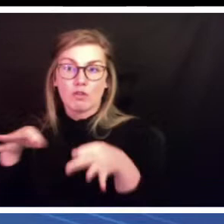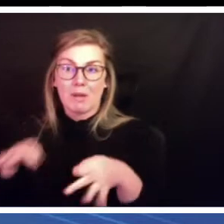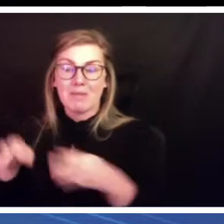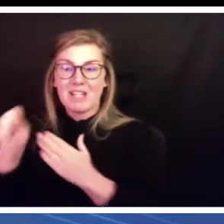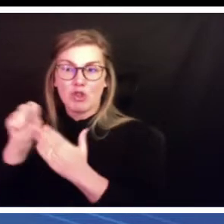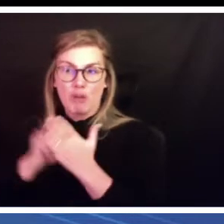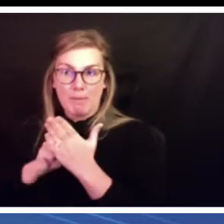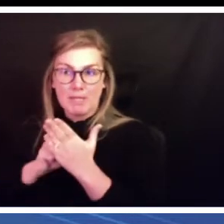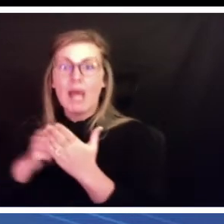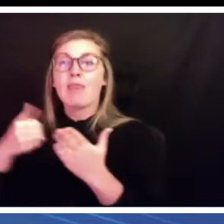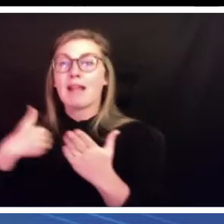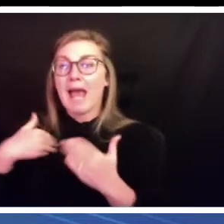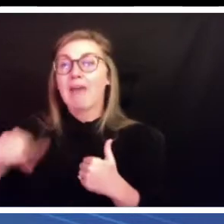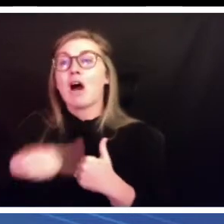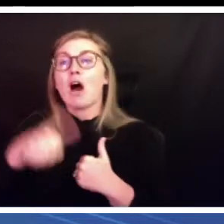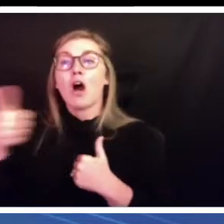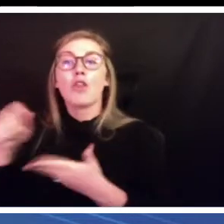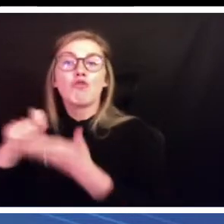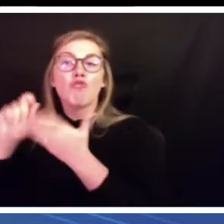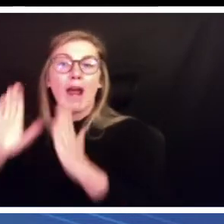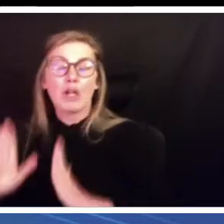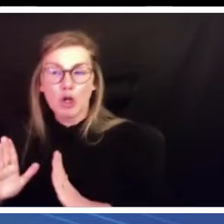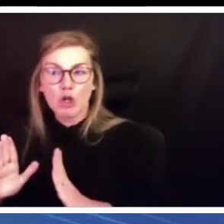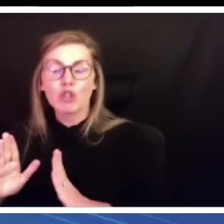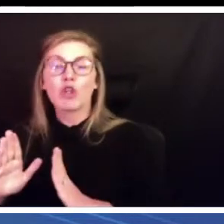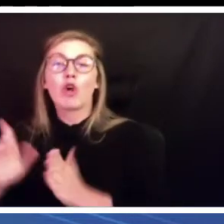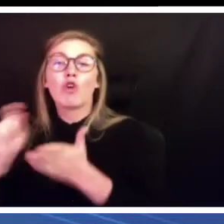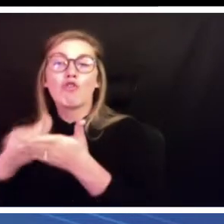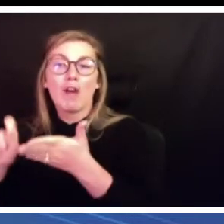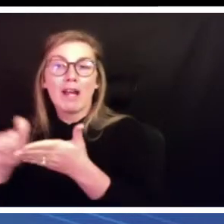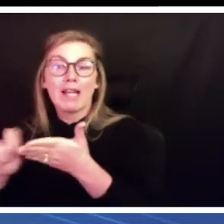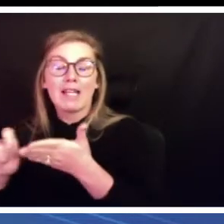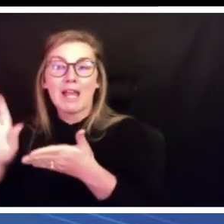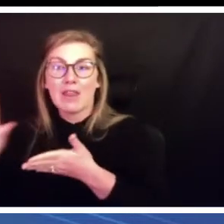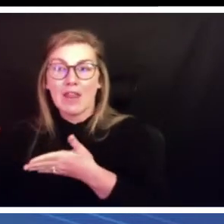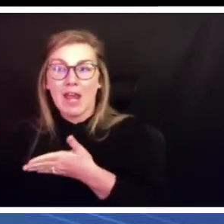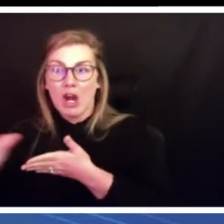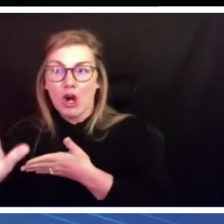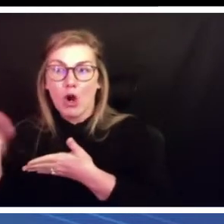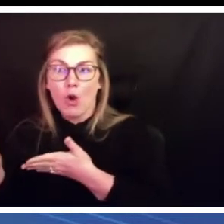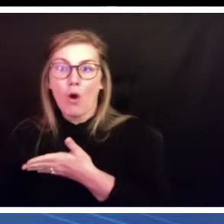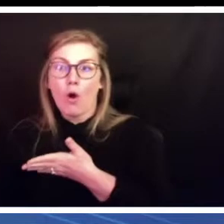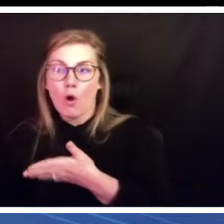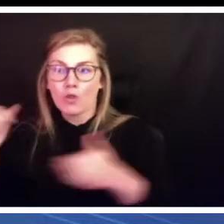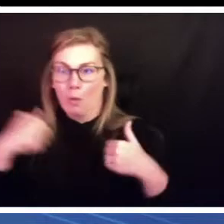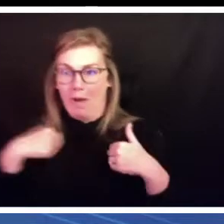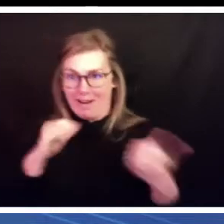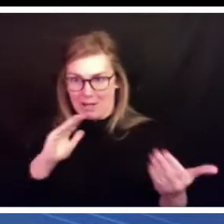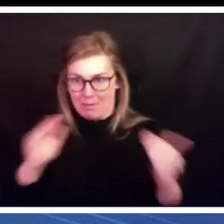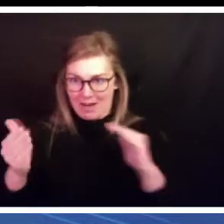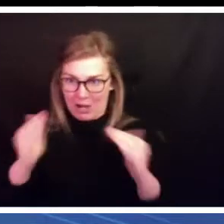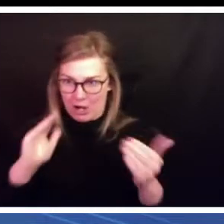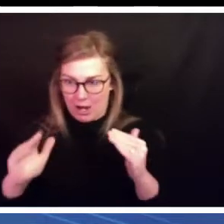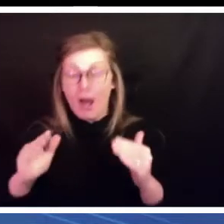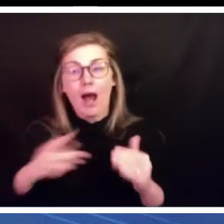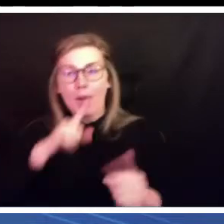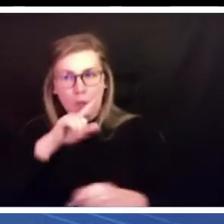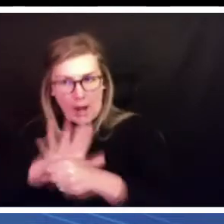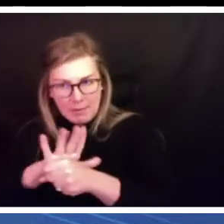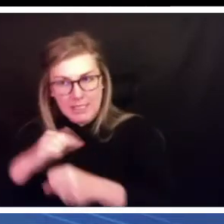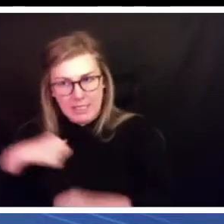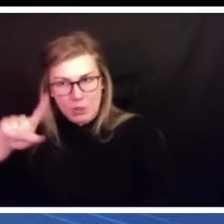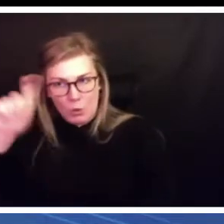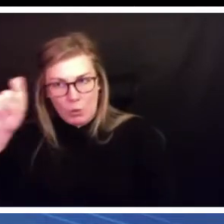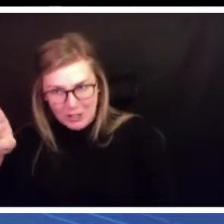other writers write a version as well, because I wanted to know, like, and I, I want, um, this is going to turn into a question at the end of this for you, Michelle, because